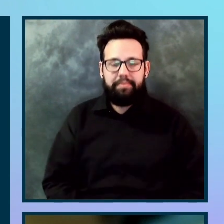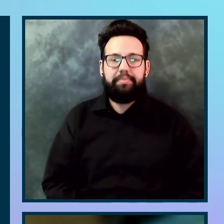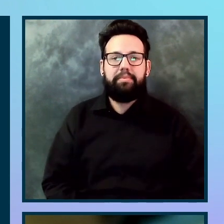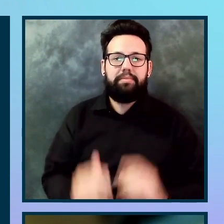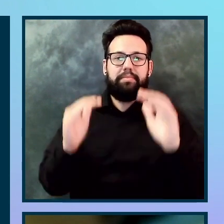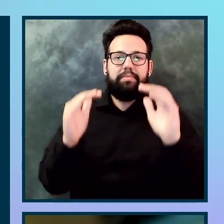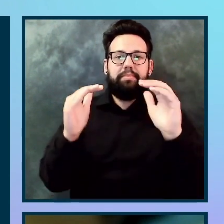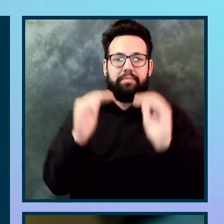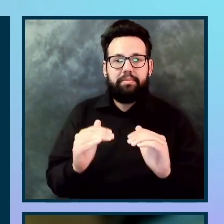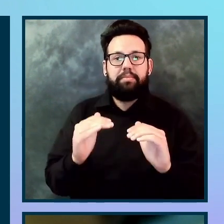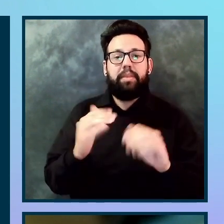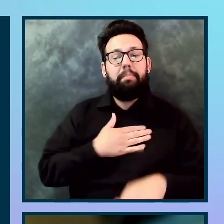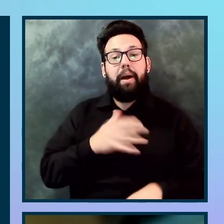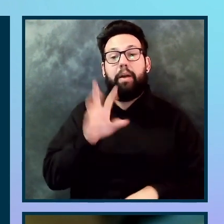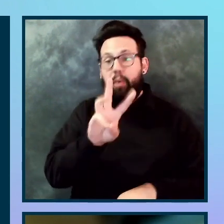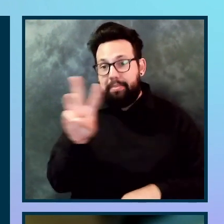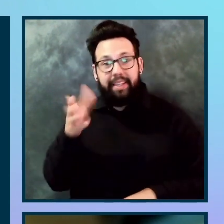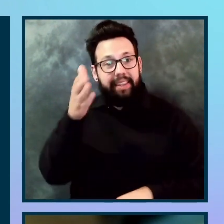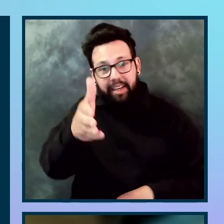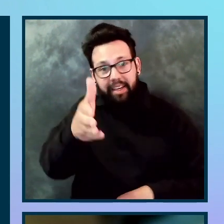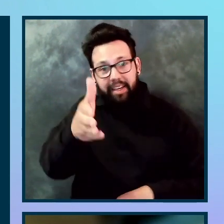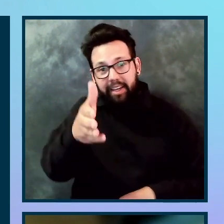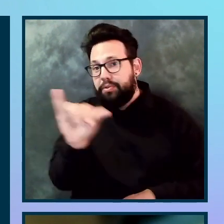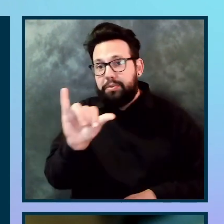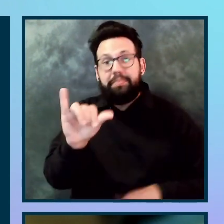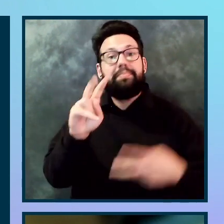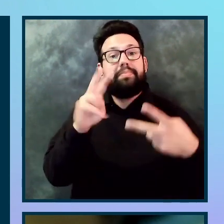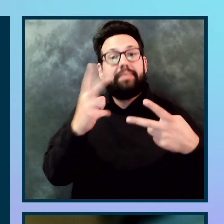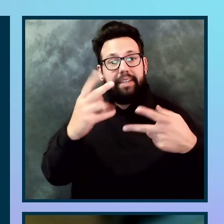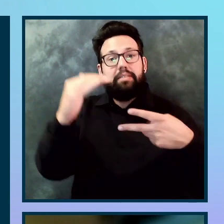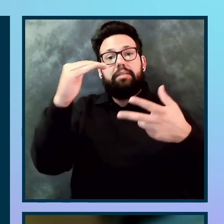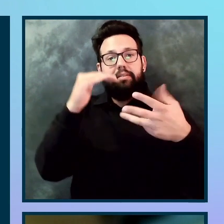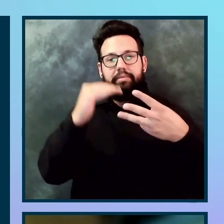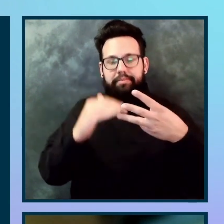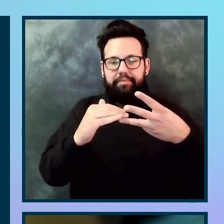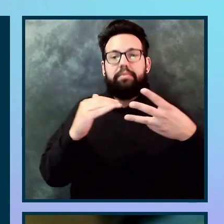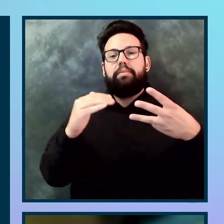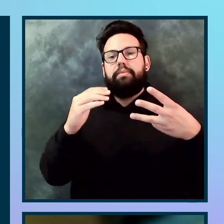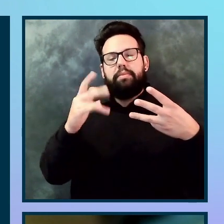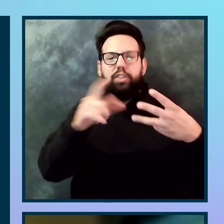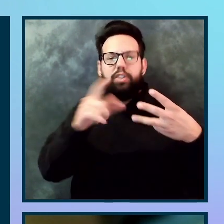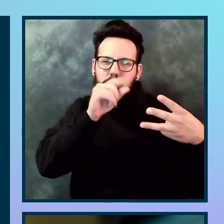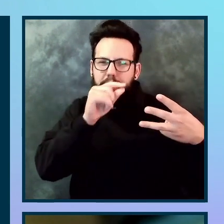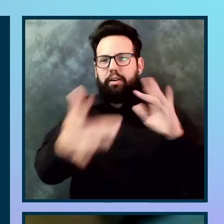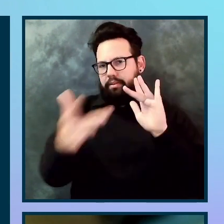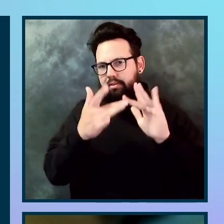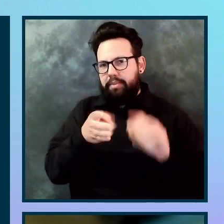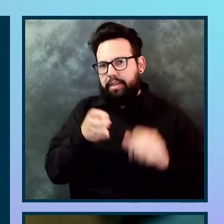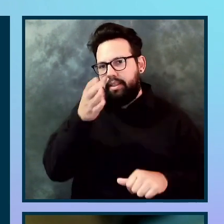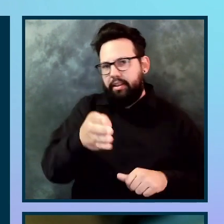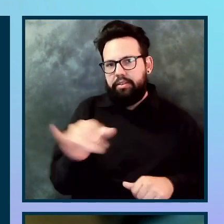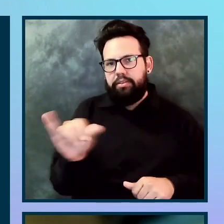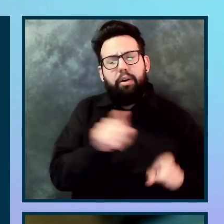dmayers340@gmail.com. Have a look at my website at debmayers.com or on Twitter at debmayers24. And I'm also